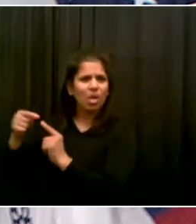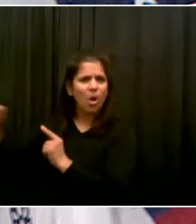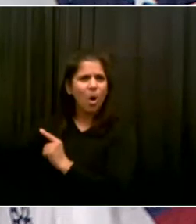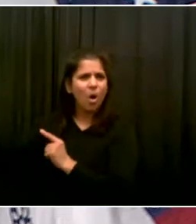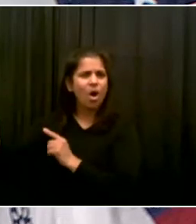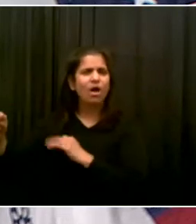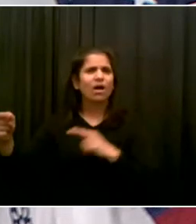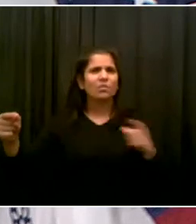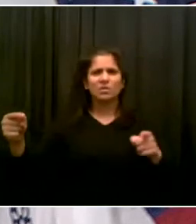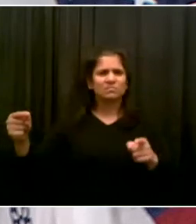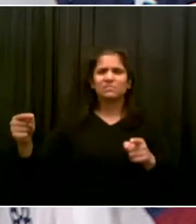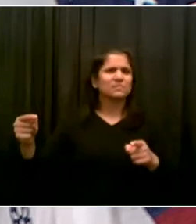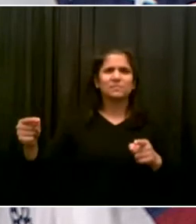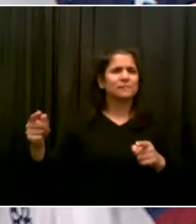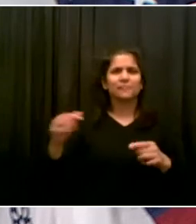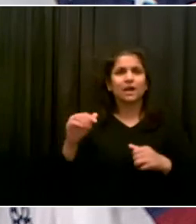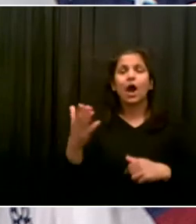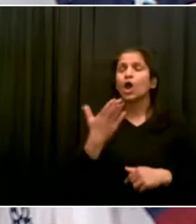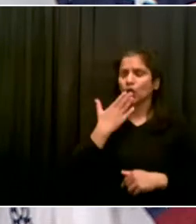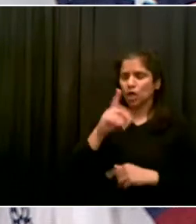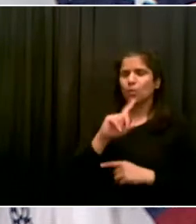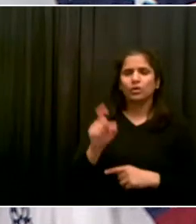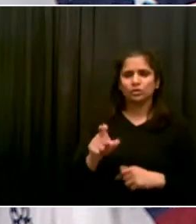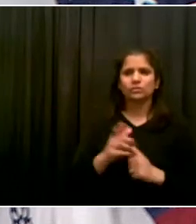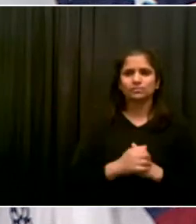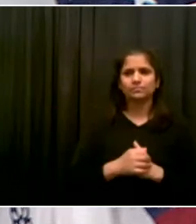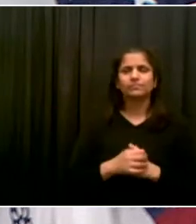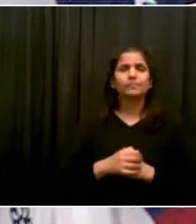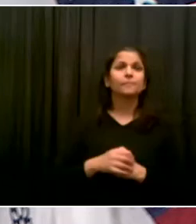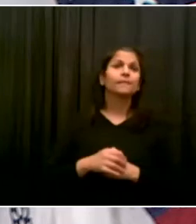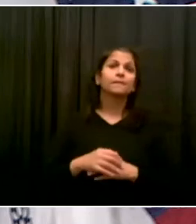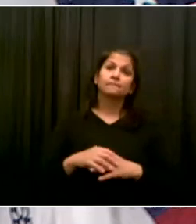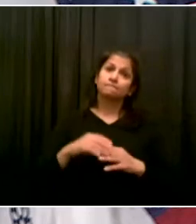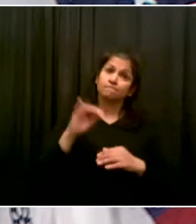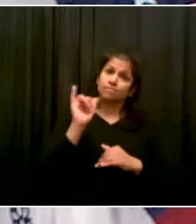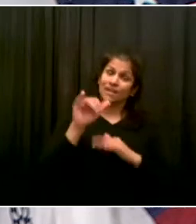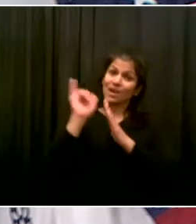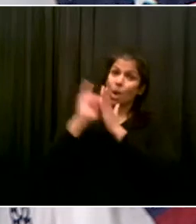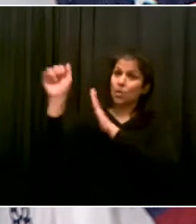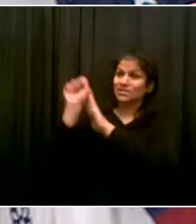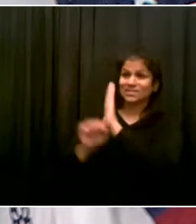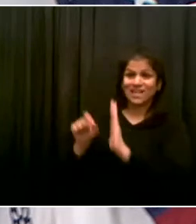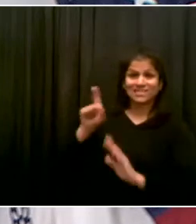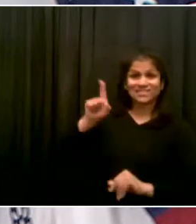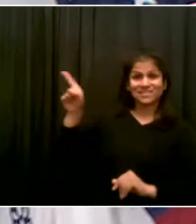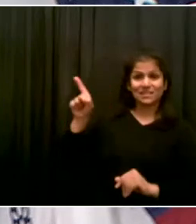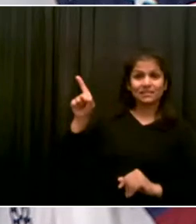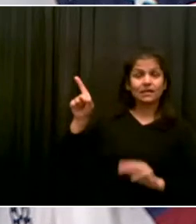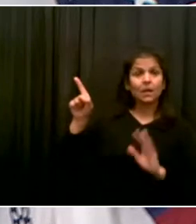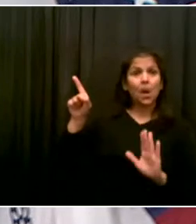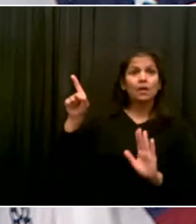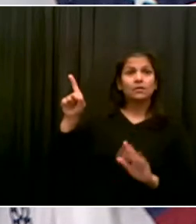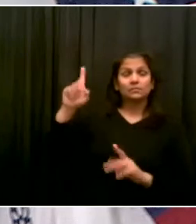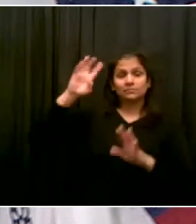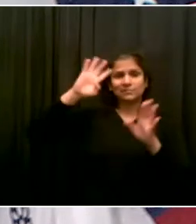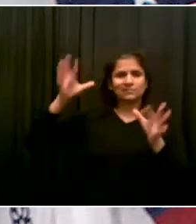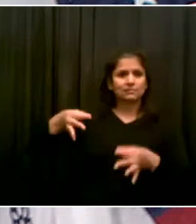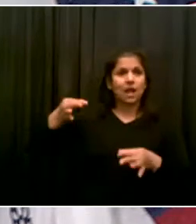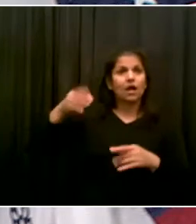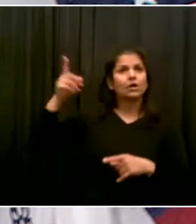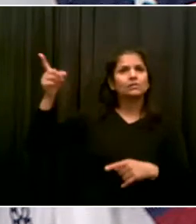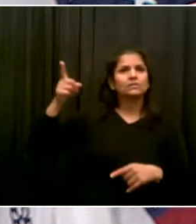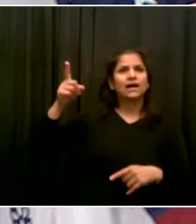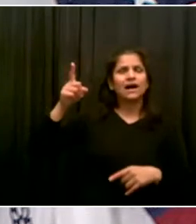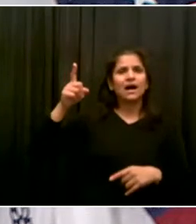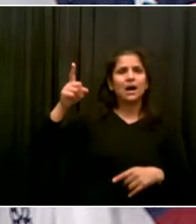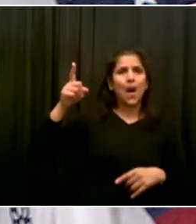Something I wanted for a long time was the repeal of the 50A law. We got that. We've put out a huge amount of disciplinary information proactively